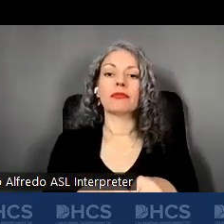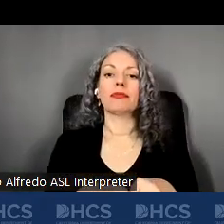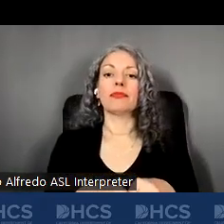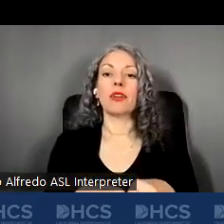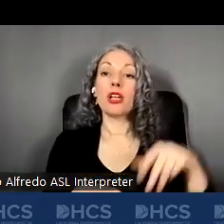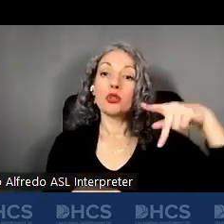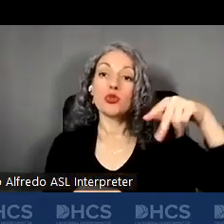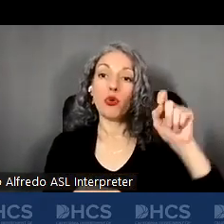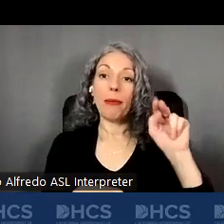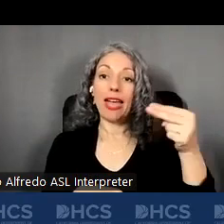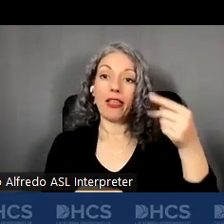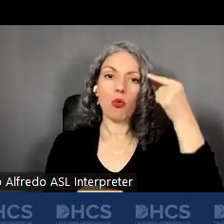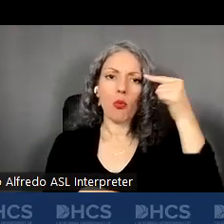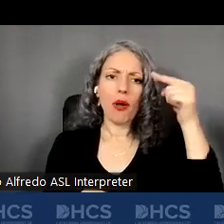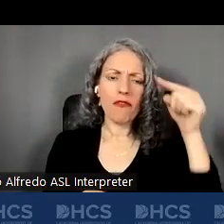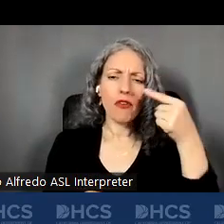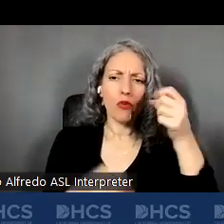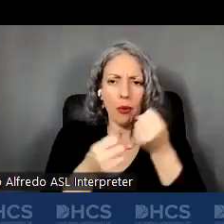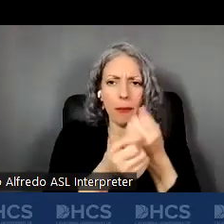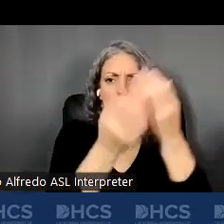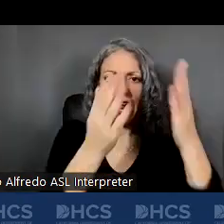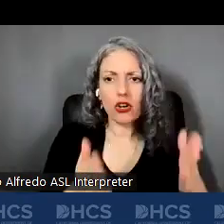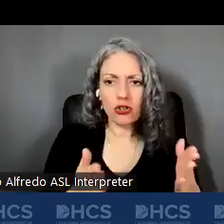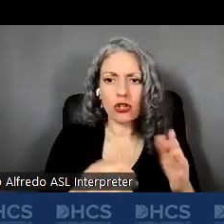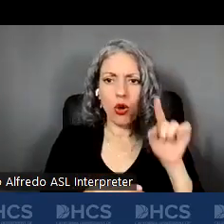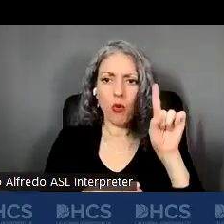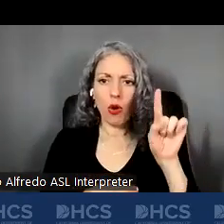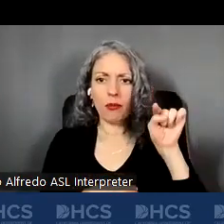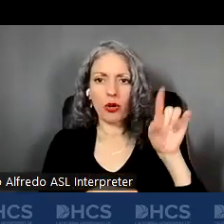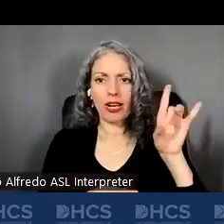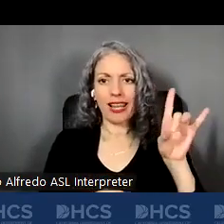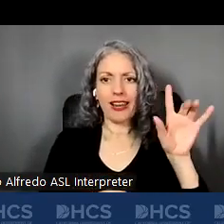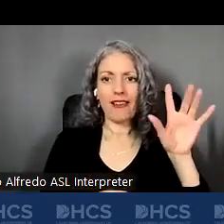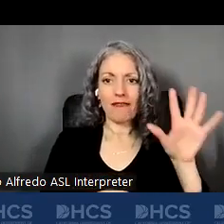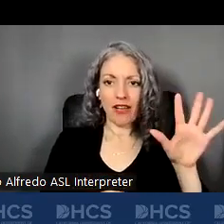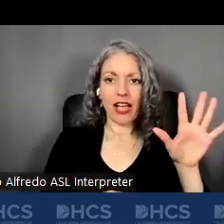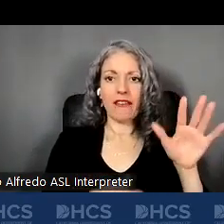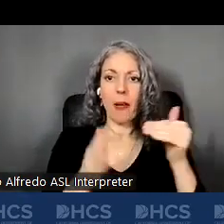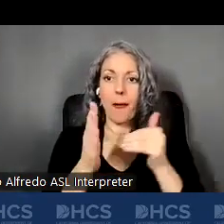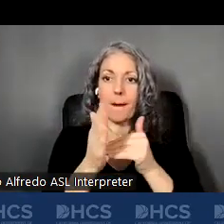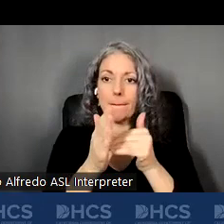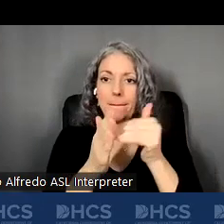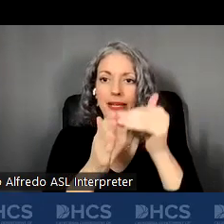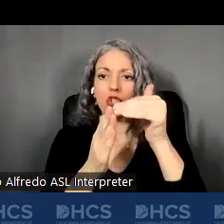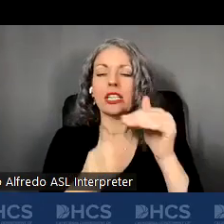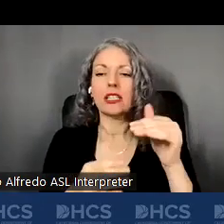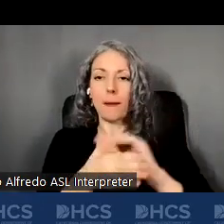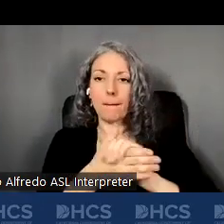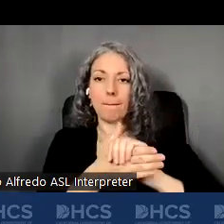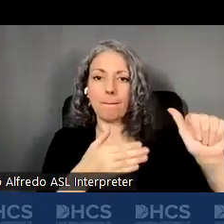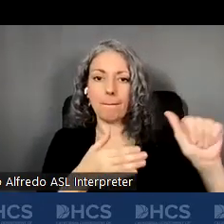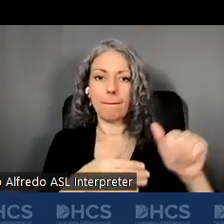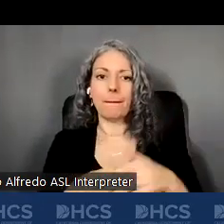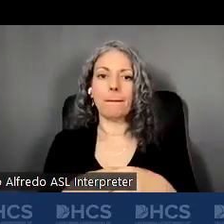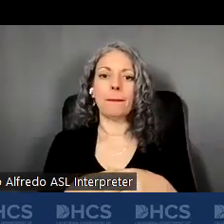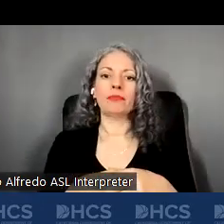our providers, and it's $1.85 billion initiative to maintain, build, and scale the